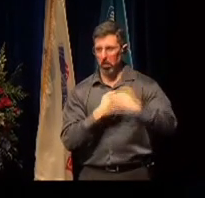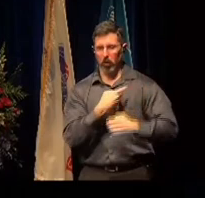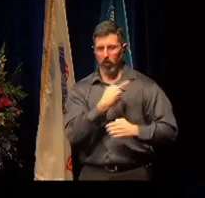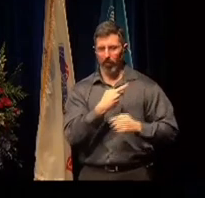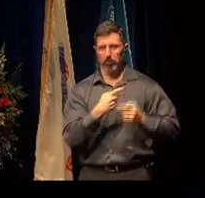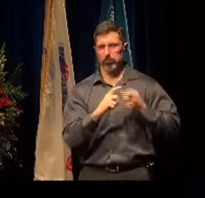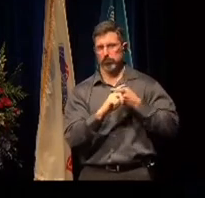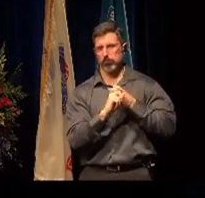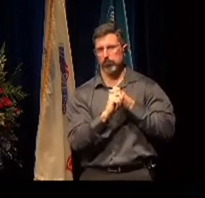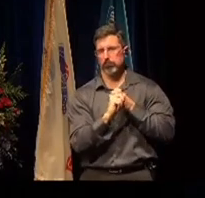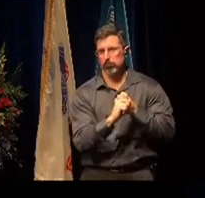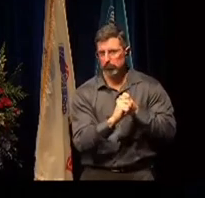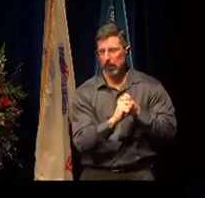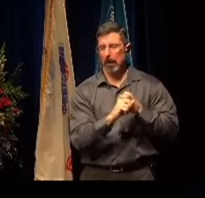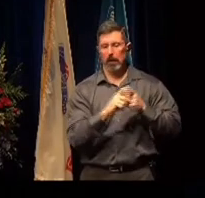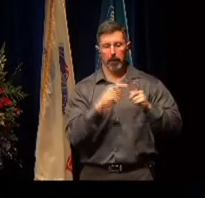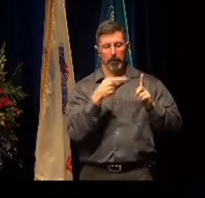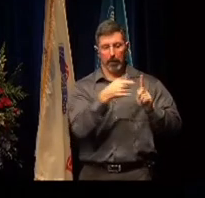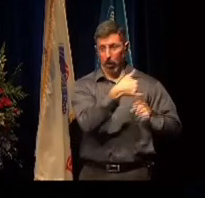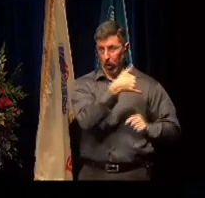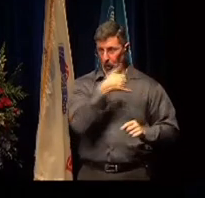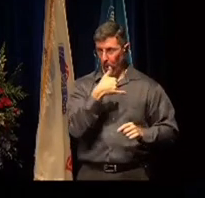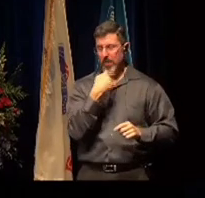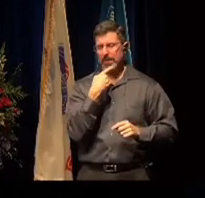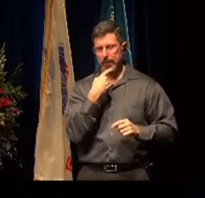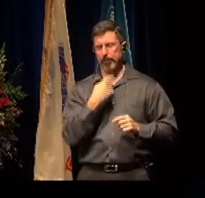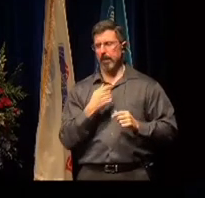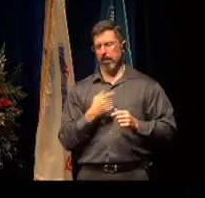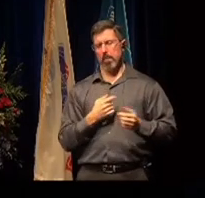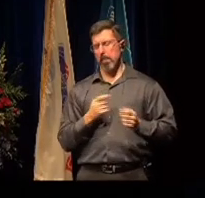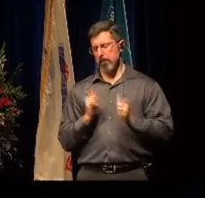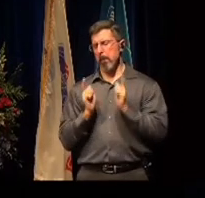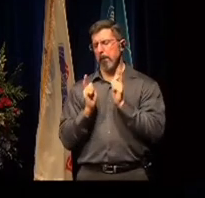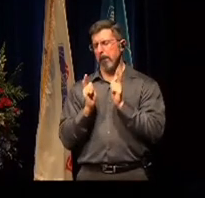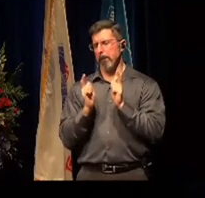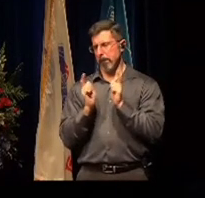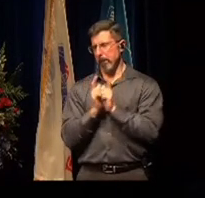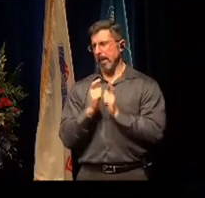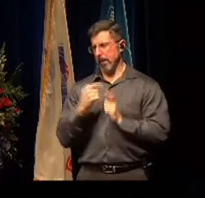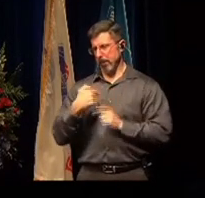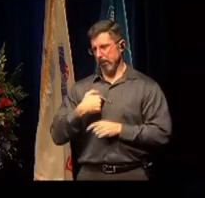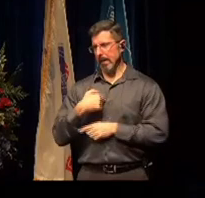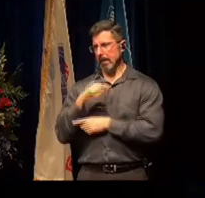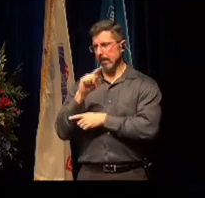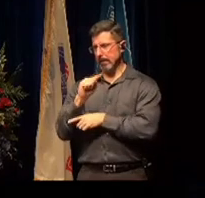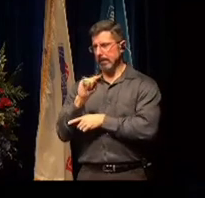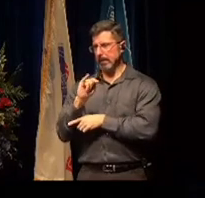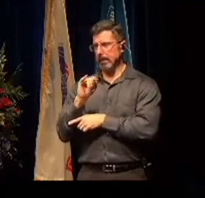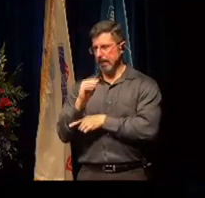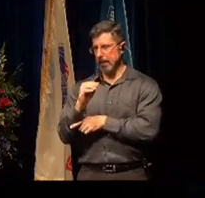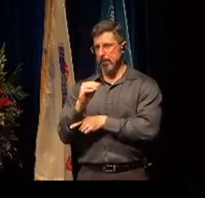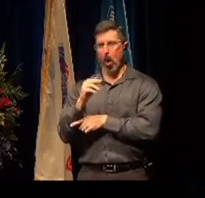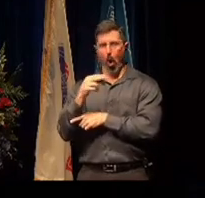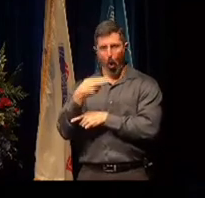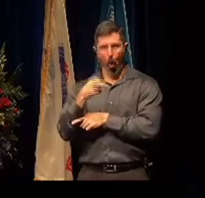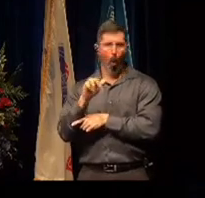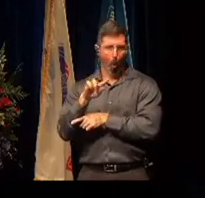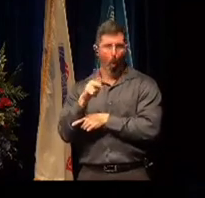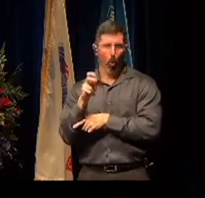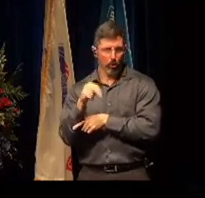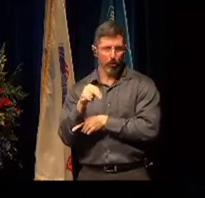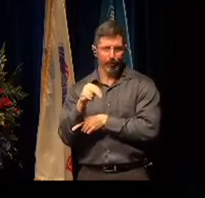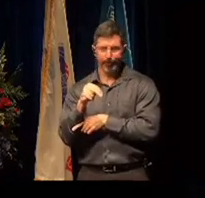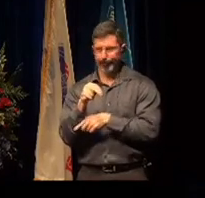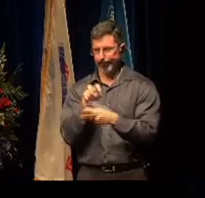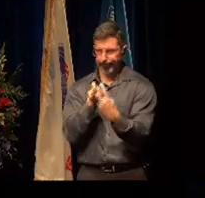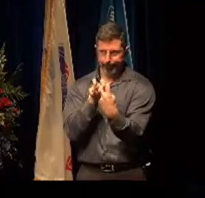one day called me and said, "I needed to meet him at Tim Hortons on Long Pond Road." And there he trapped me in a